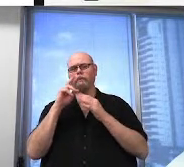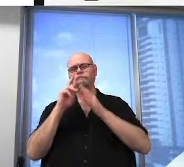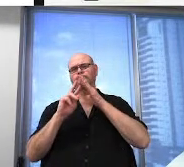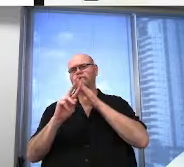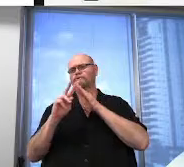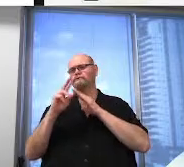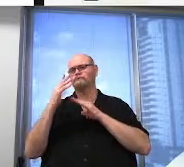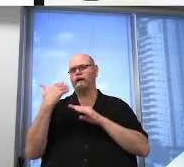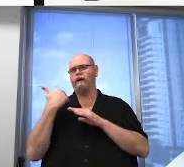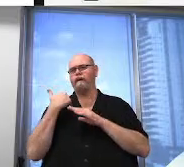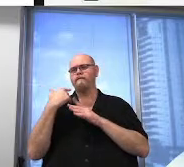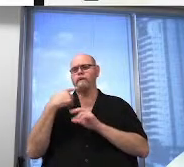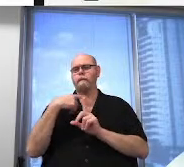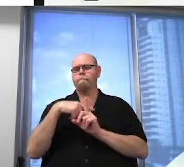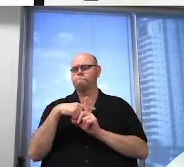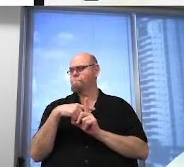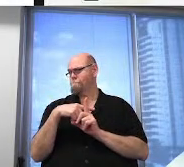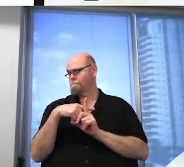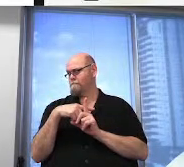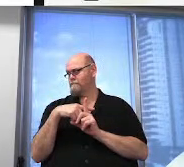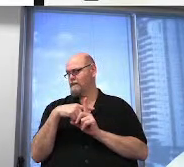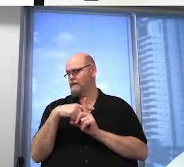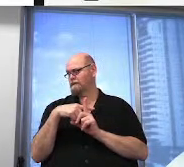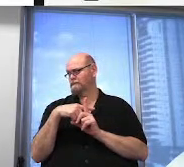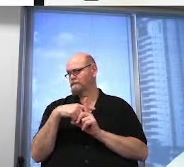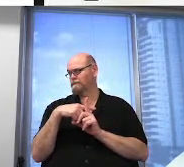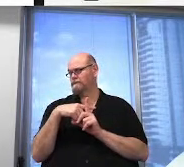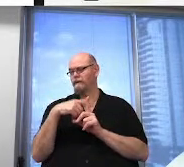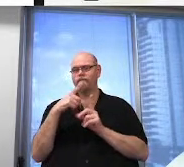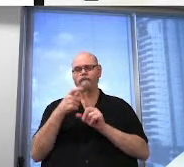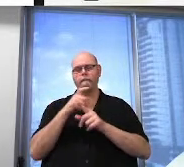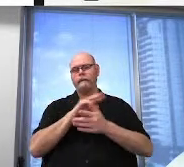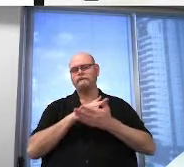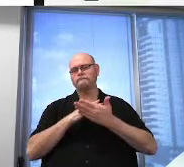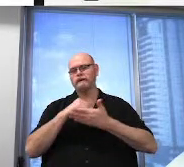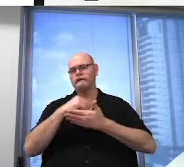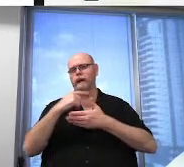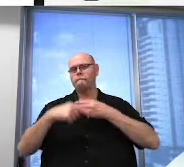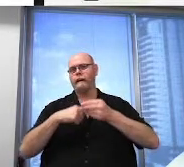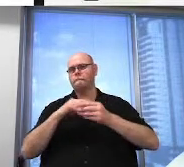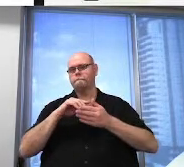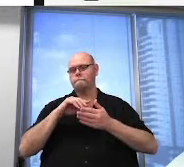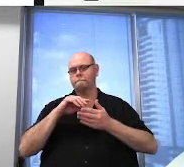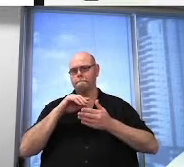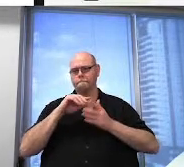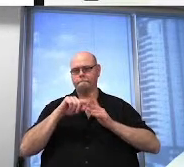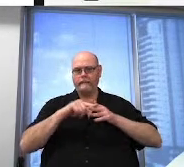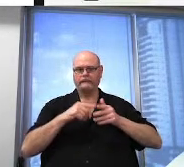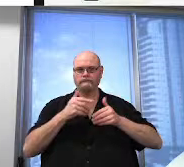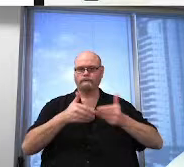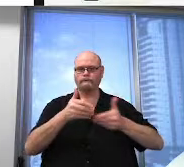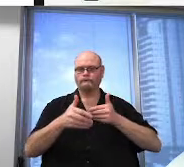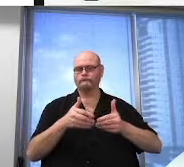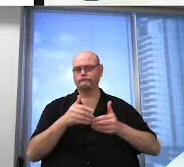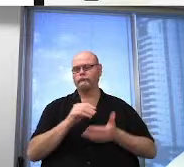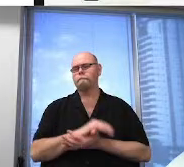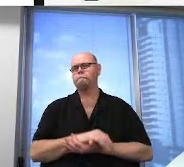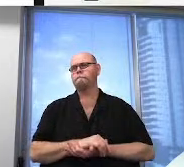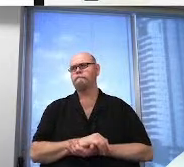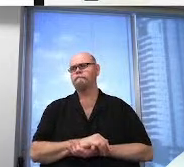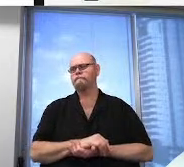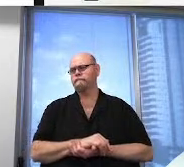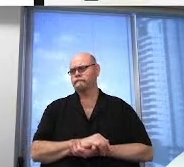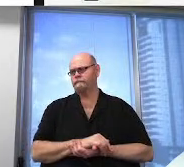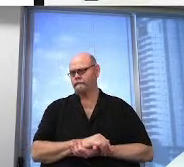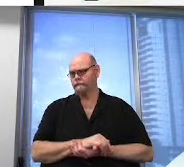projections that we're having, plus our stretch goals from a budgetary perspective as execution. So the budget that Luma